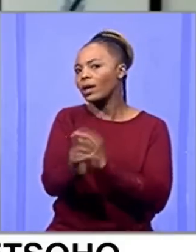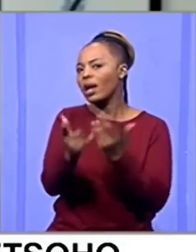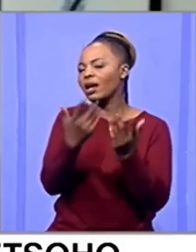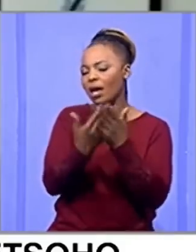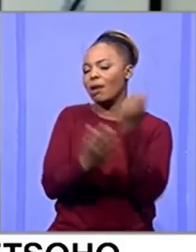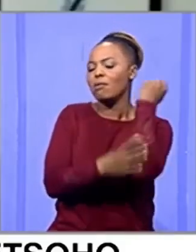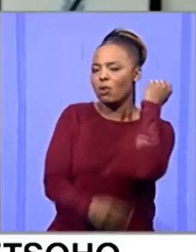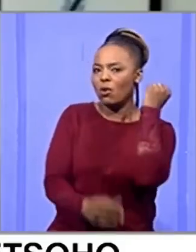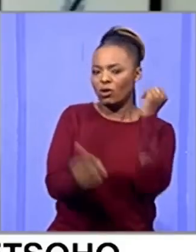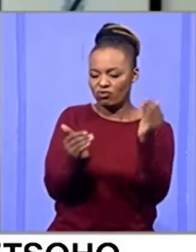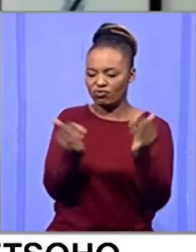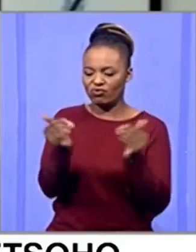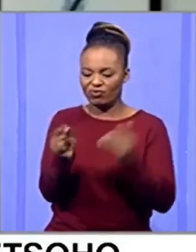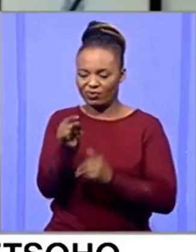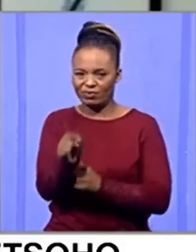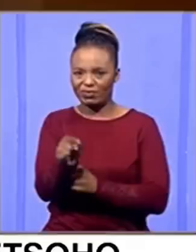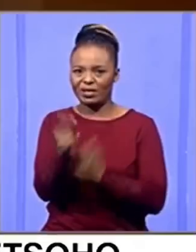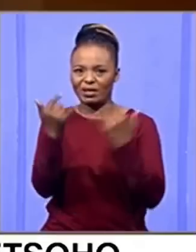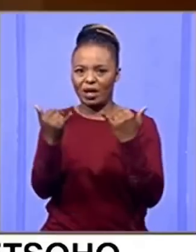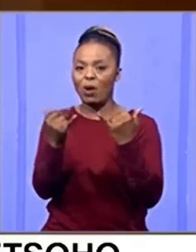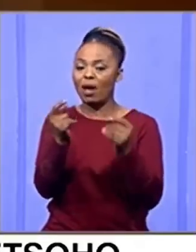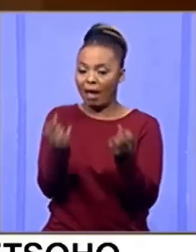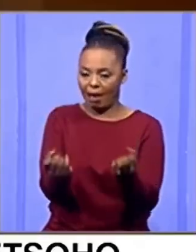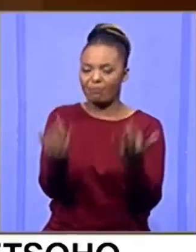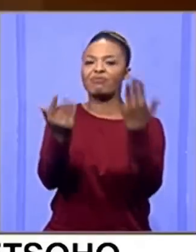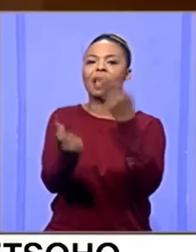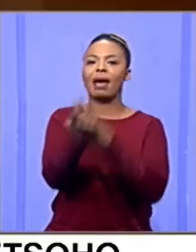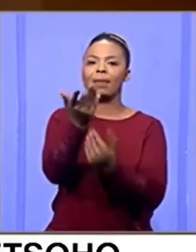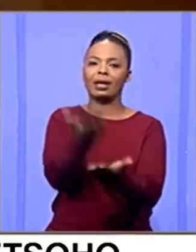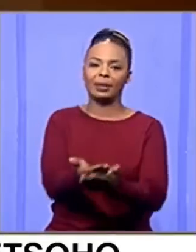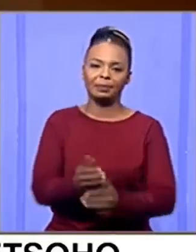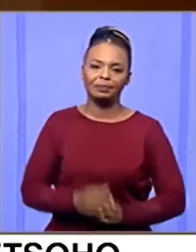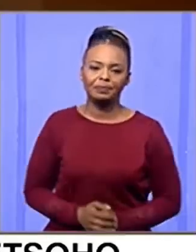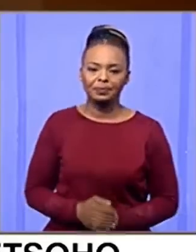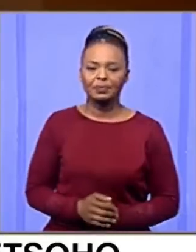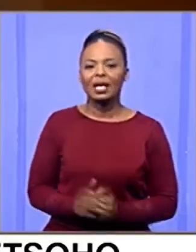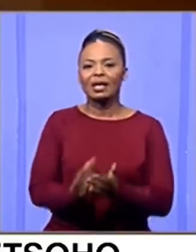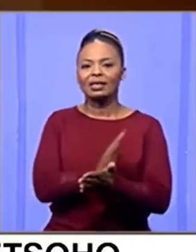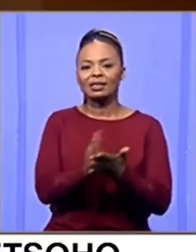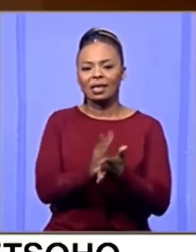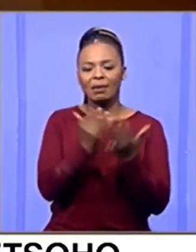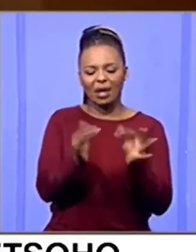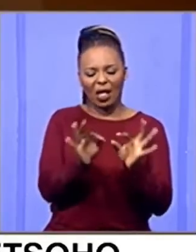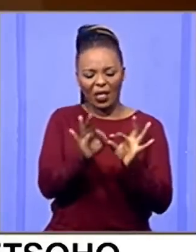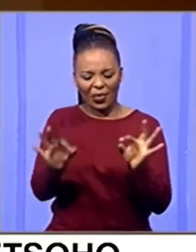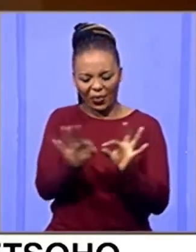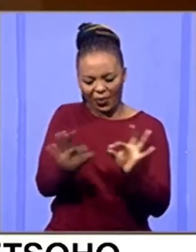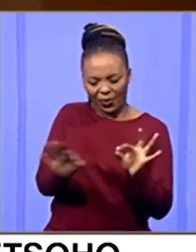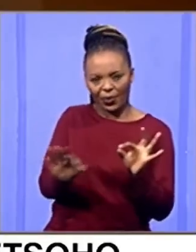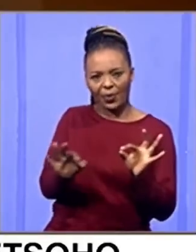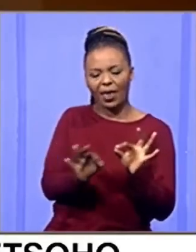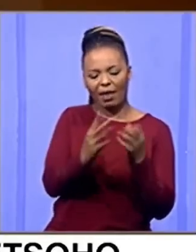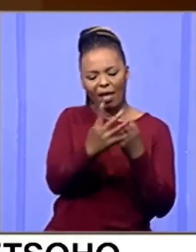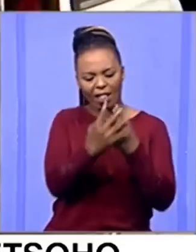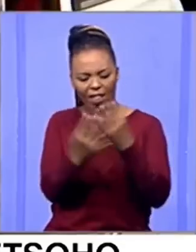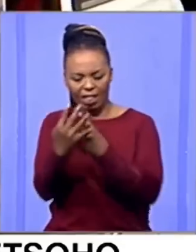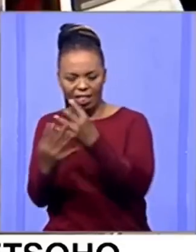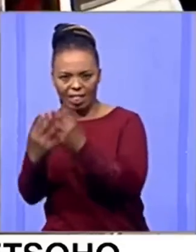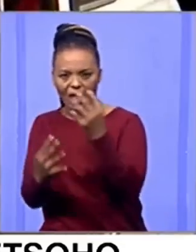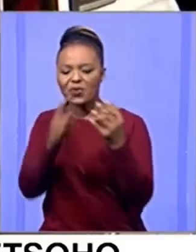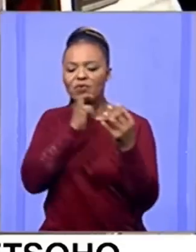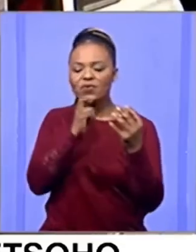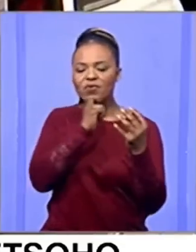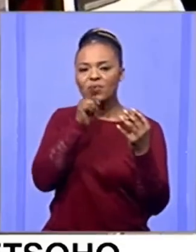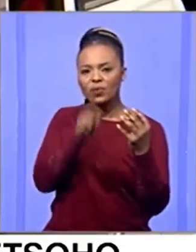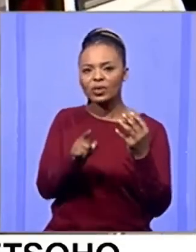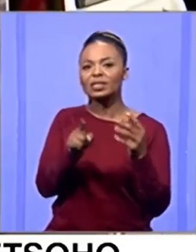bad installation, they can ignite and burn. Ka ntlha ya fa di dirilwe ka ditukisi di ka kapa molelo go tswa go metswedi e mengwe